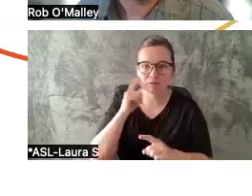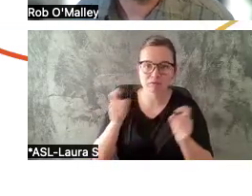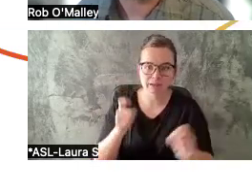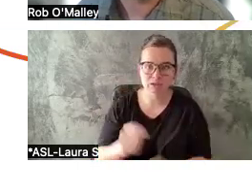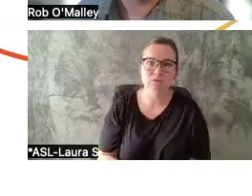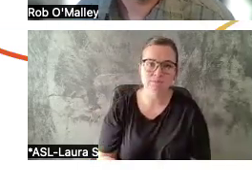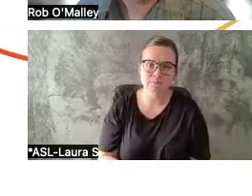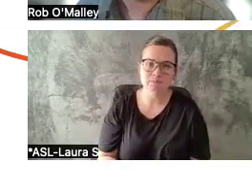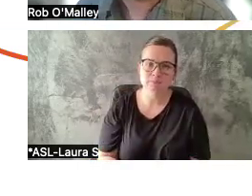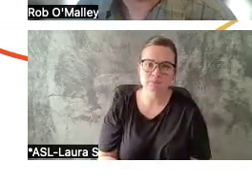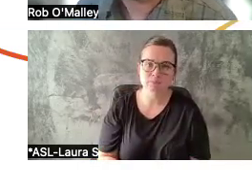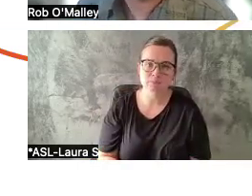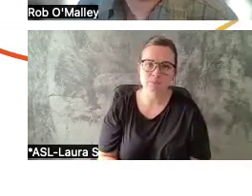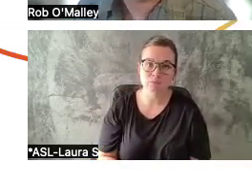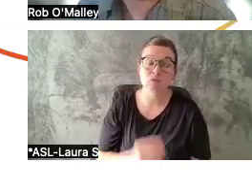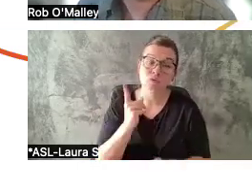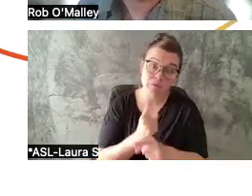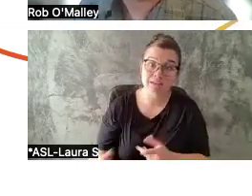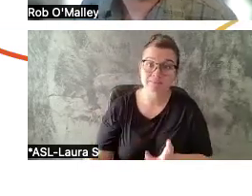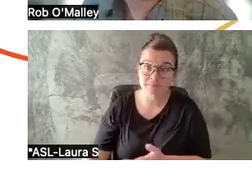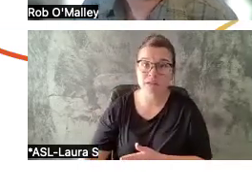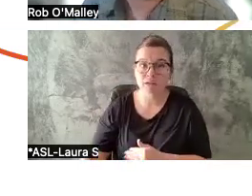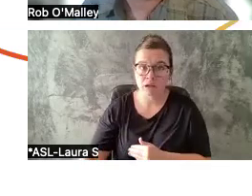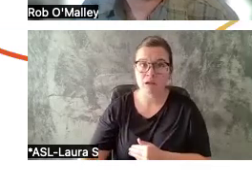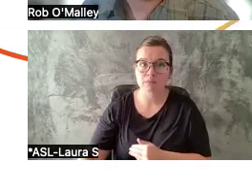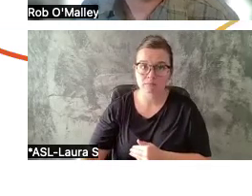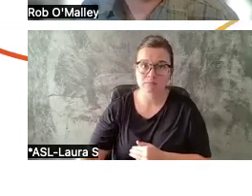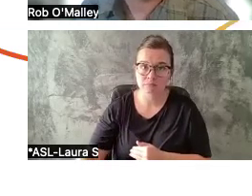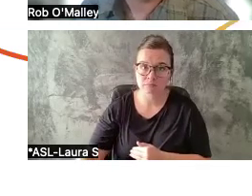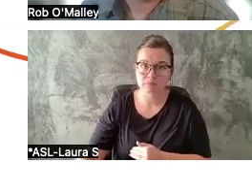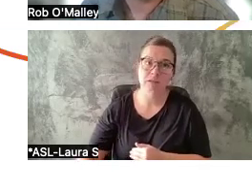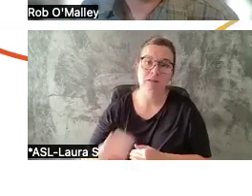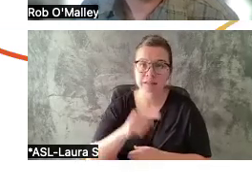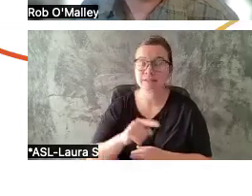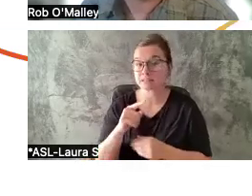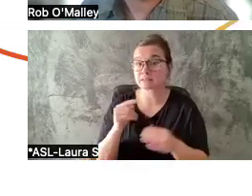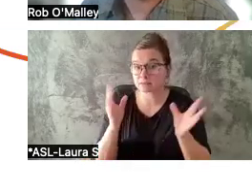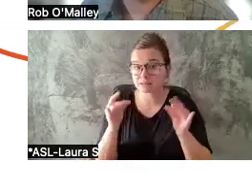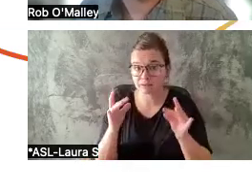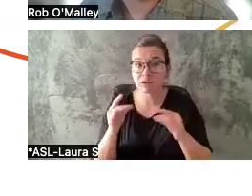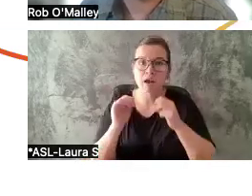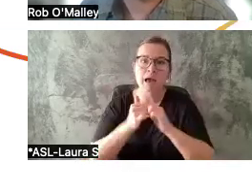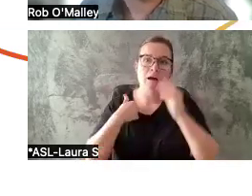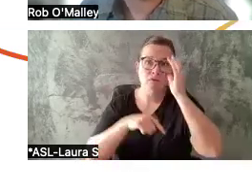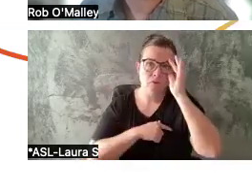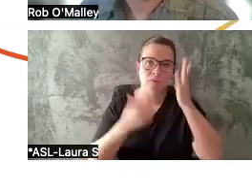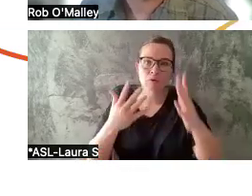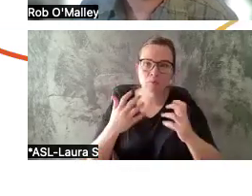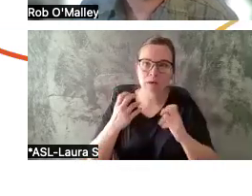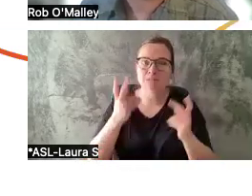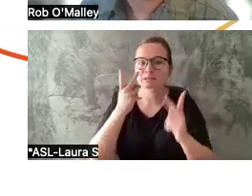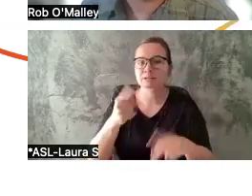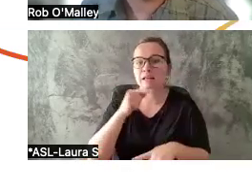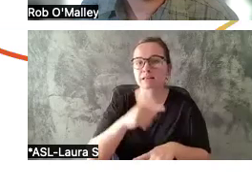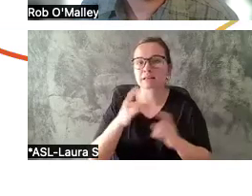regulation. Um, Right. So this is a pretty fraught thing, right? How do we want to see this